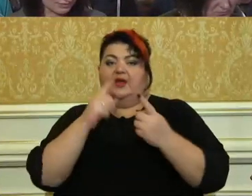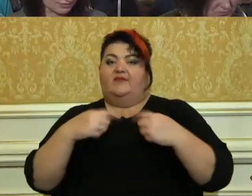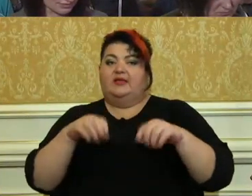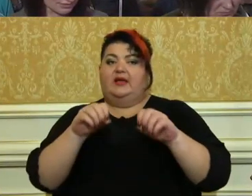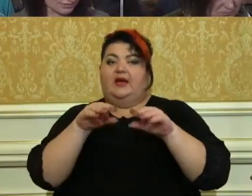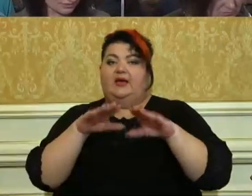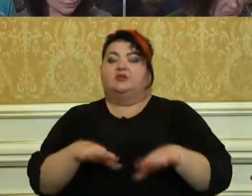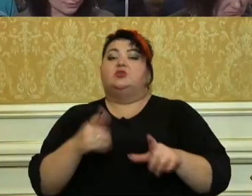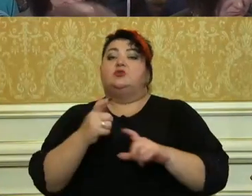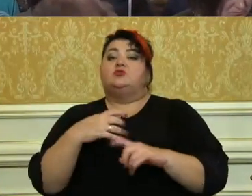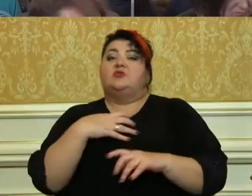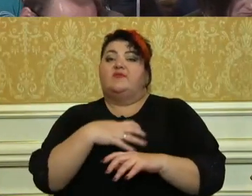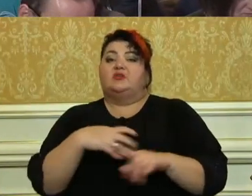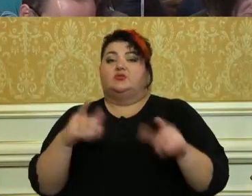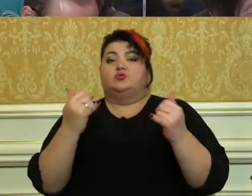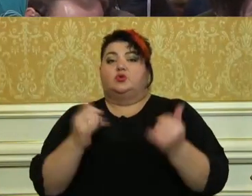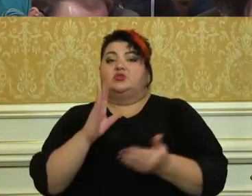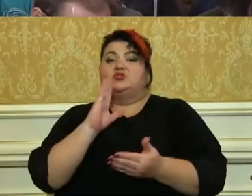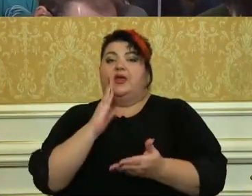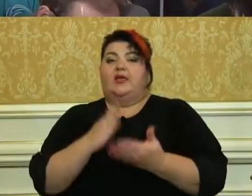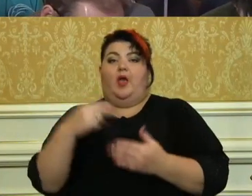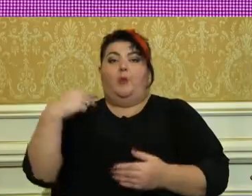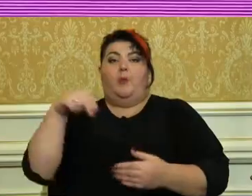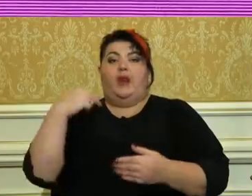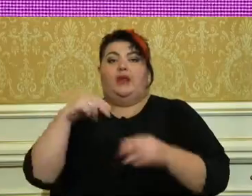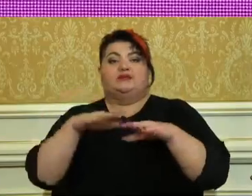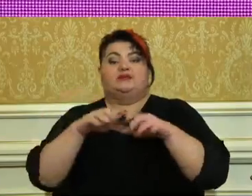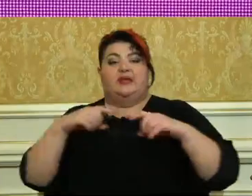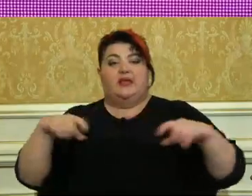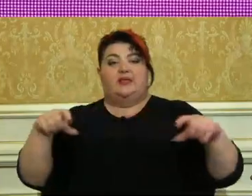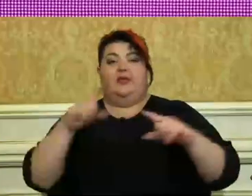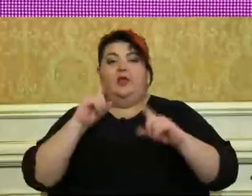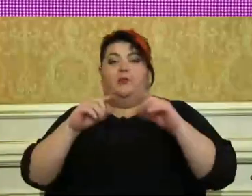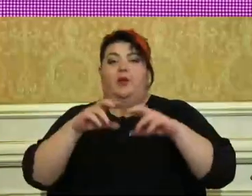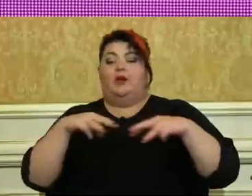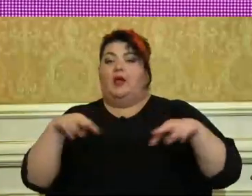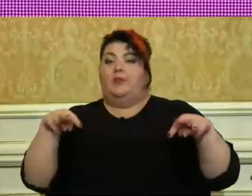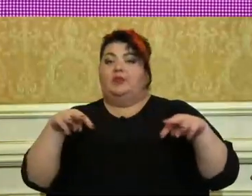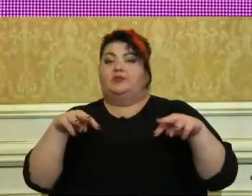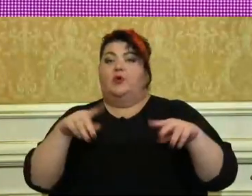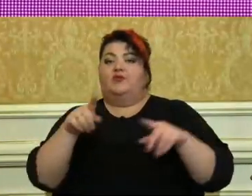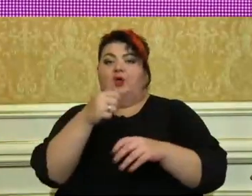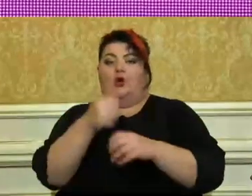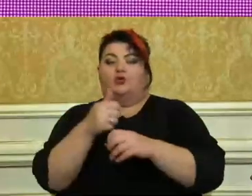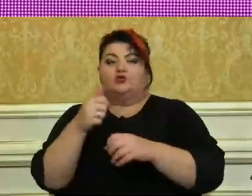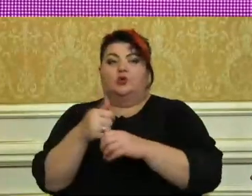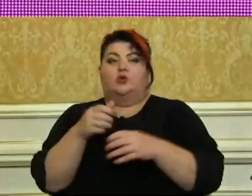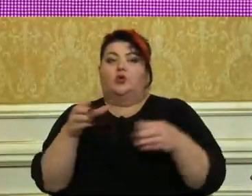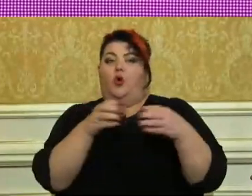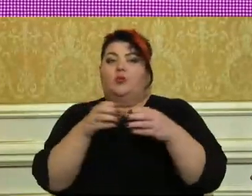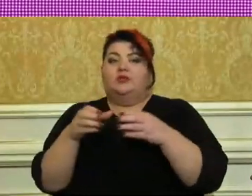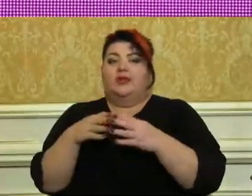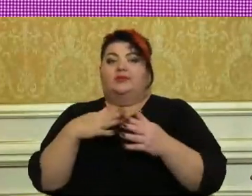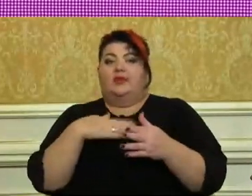of political decisions. And it's very important that today we have women both in committees, they take the